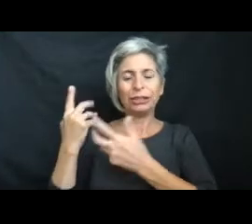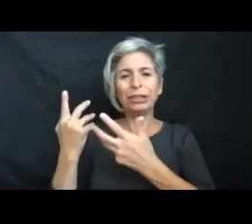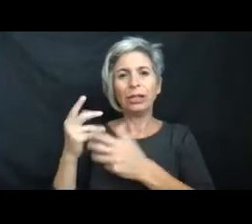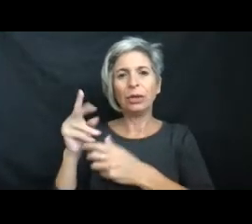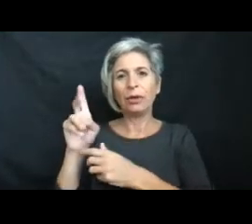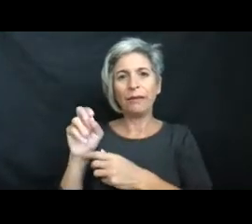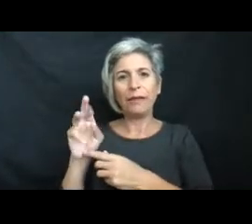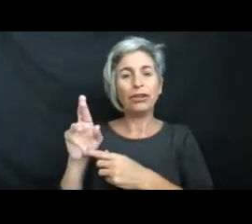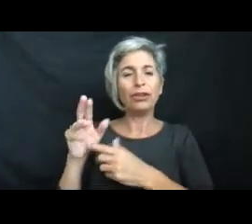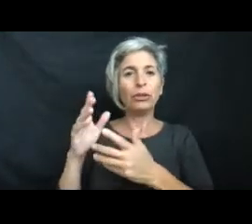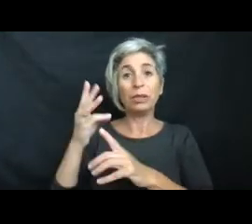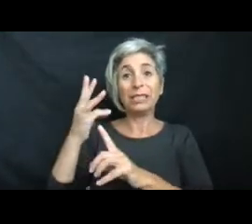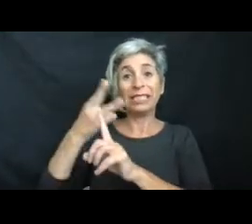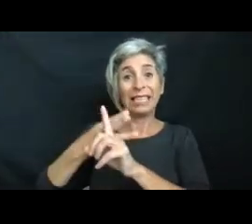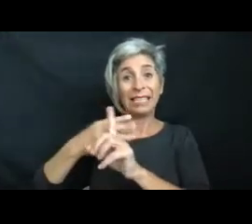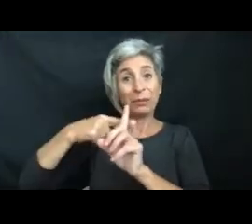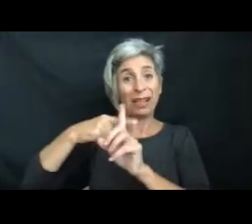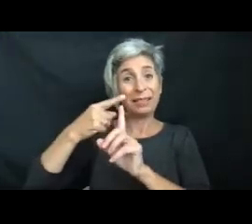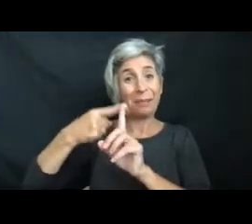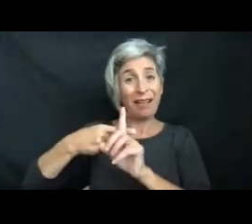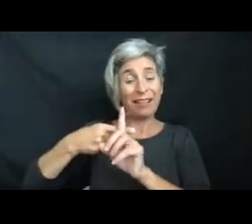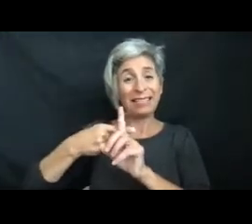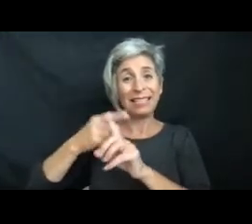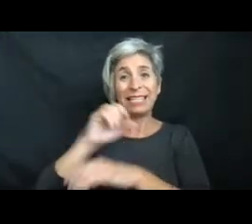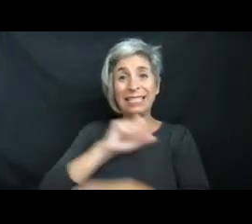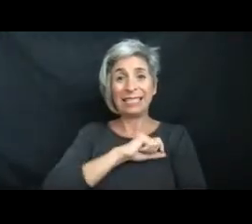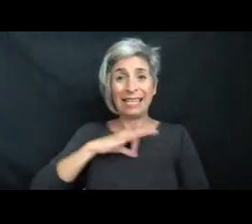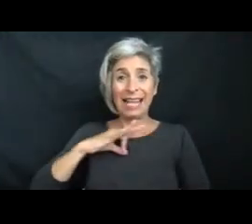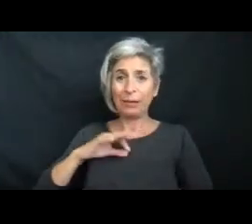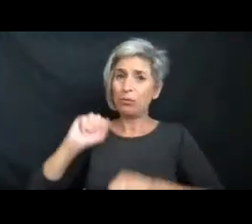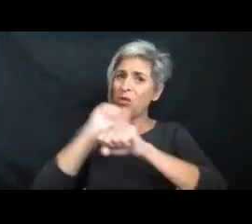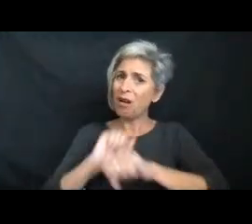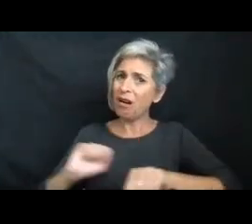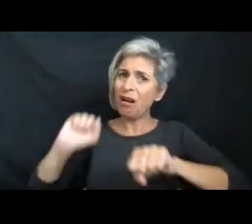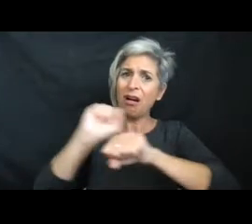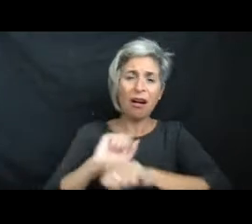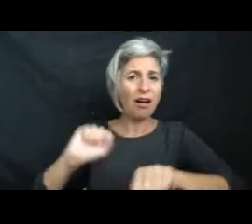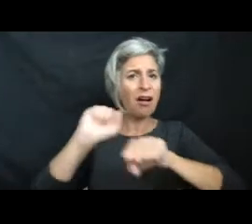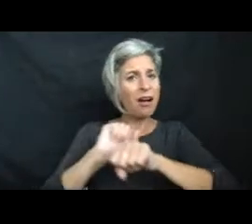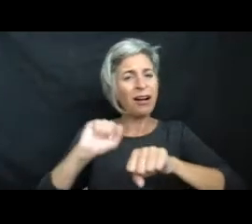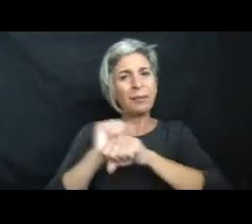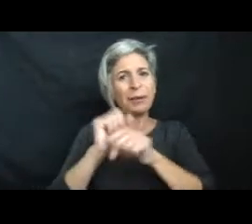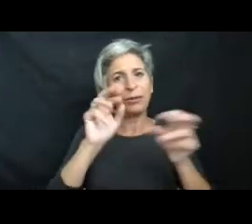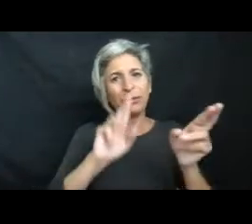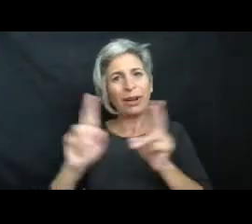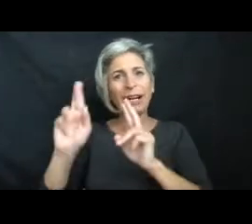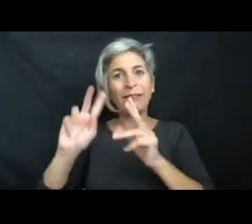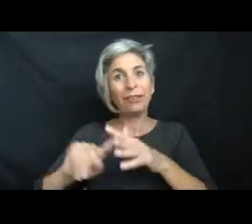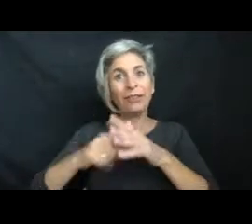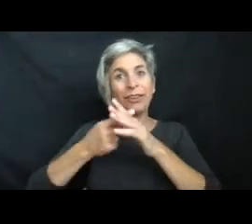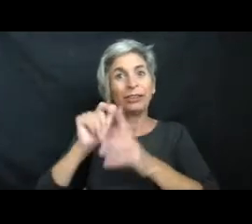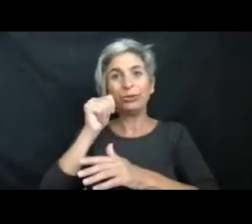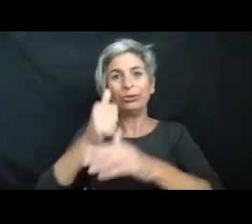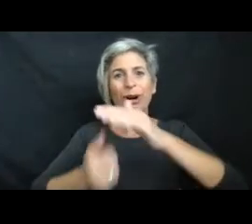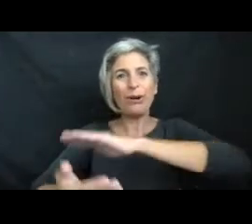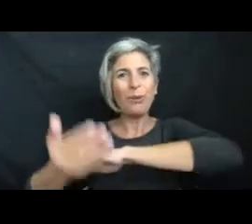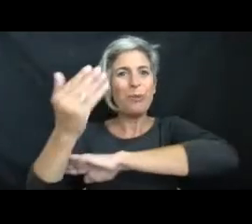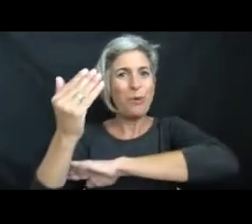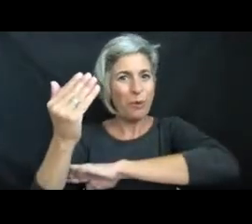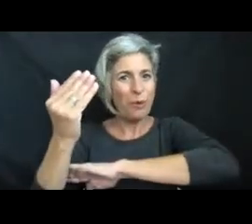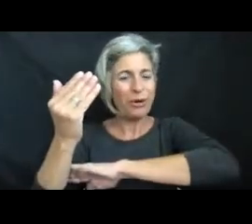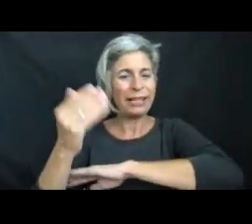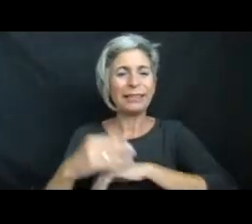past 6+ months, our staff has been hard at work getting ready for our launch tomorrow morning.